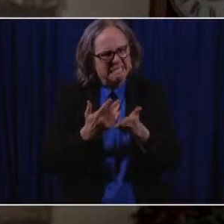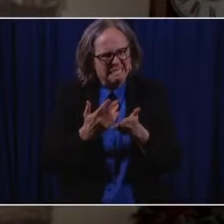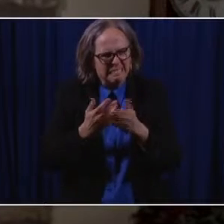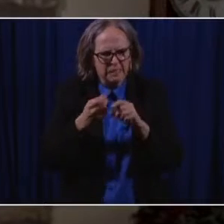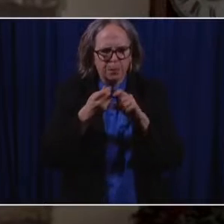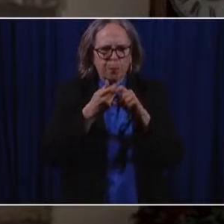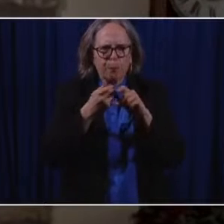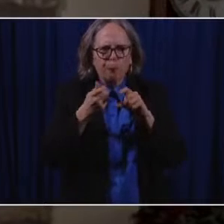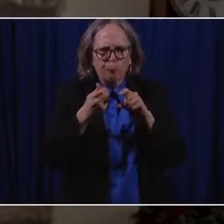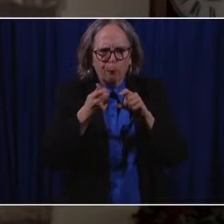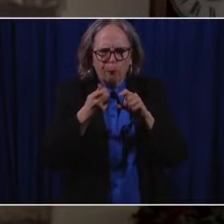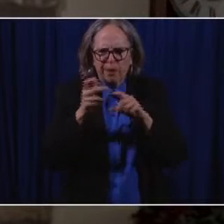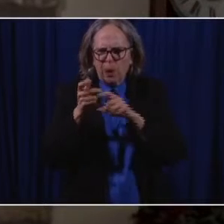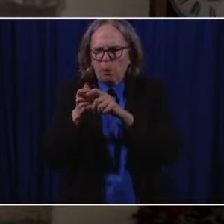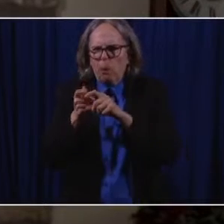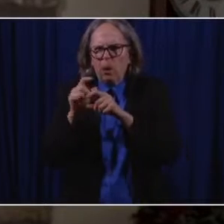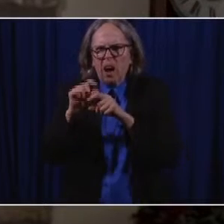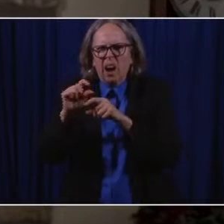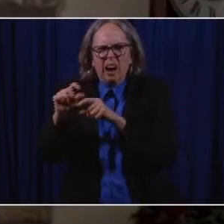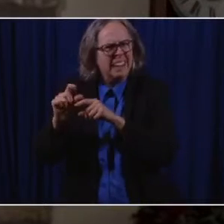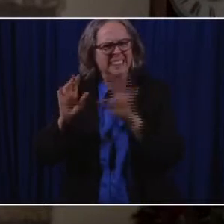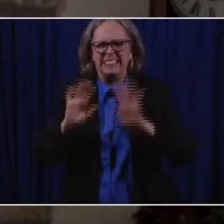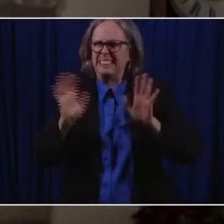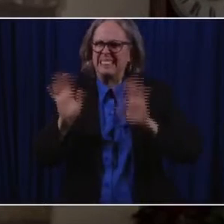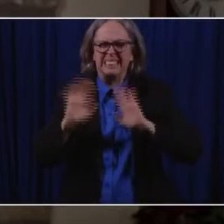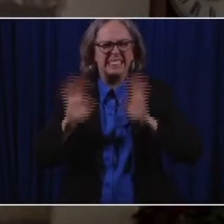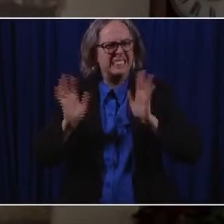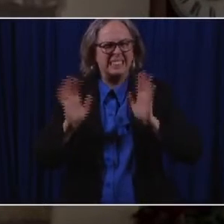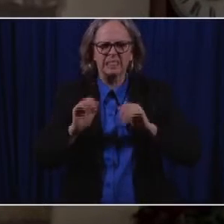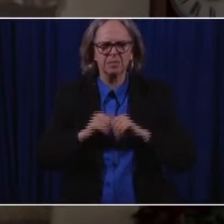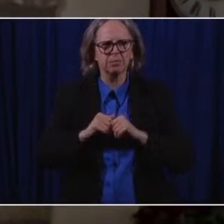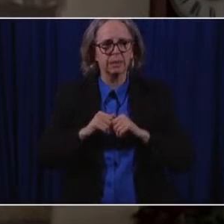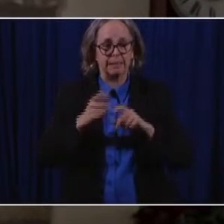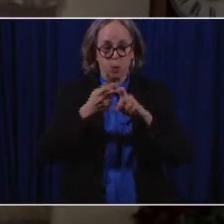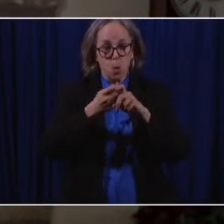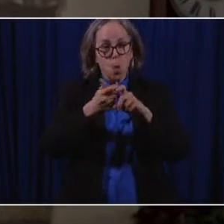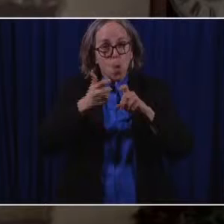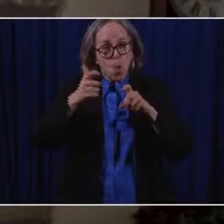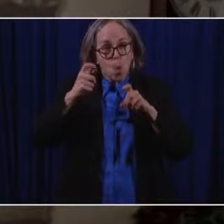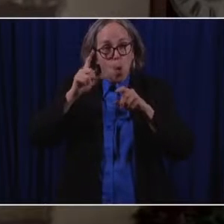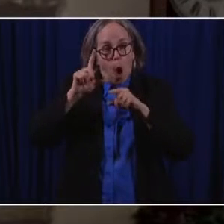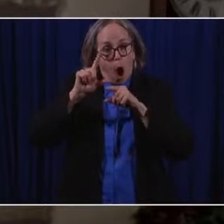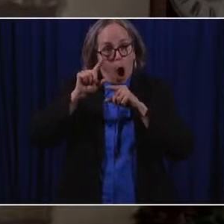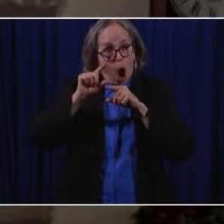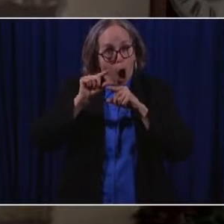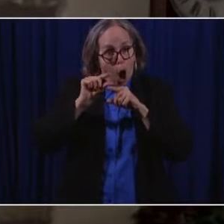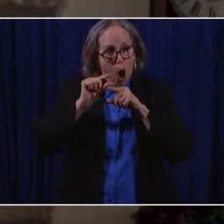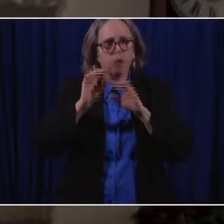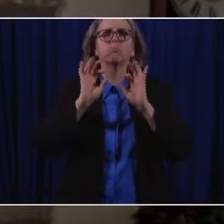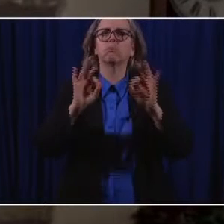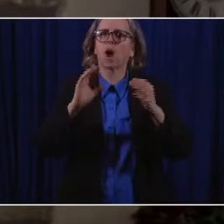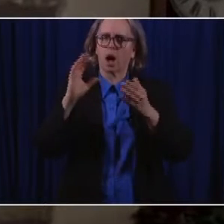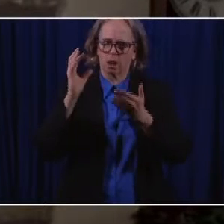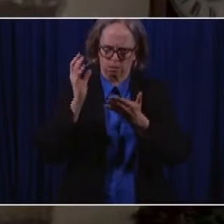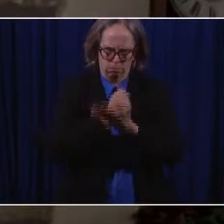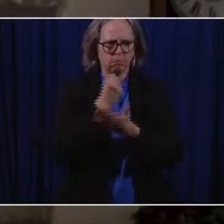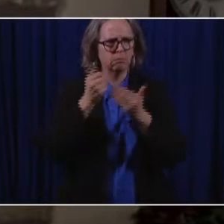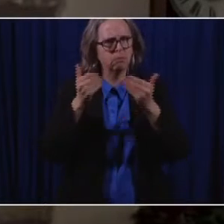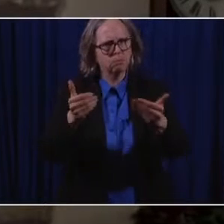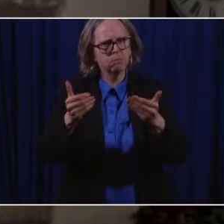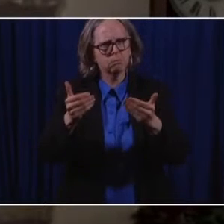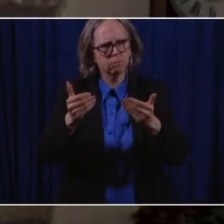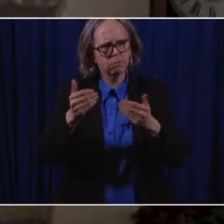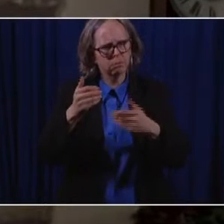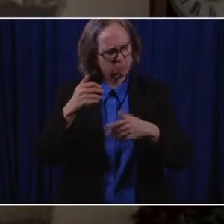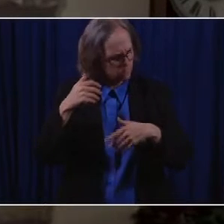should use it. And our instruction to everybody, I'm going to make it very, very clear, is keep going. We do not want to, this is like, you don't